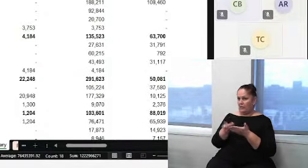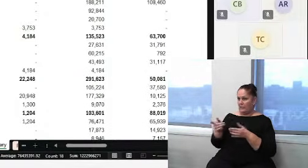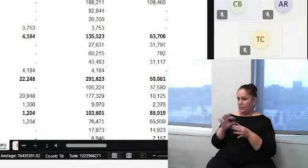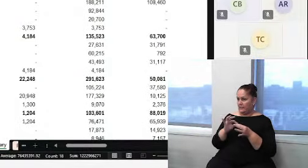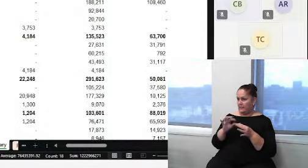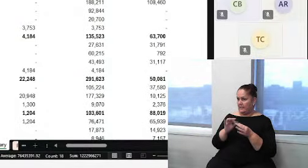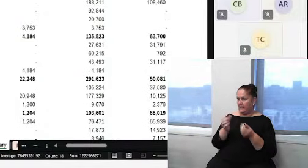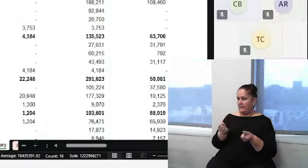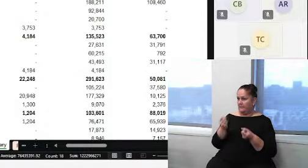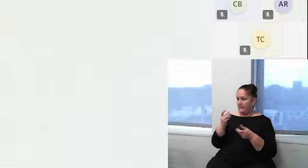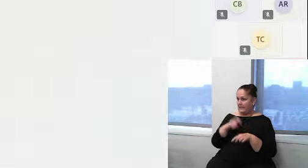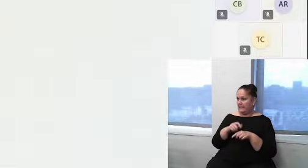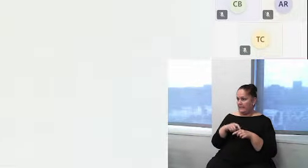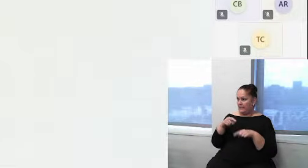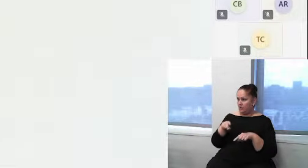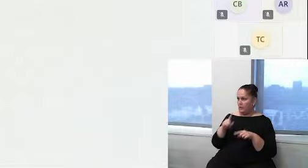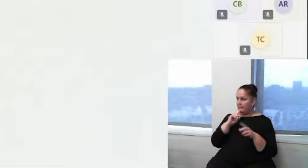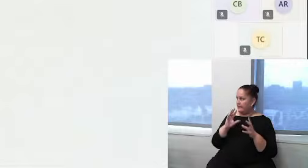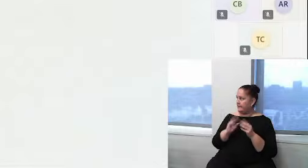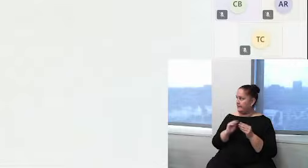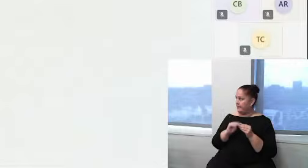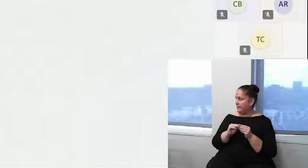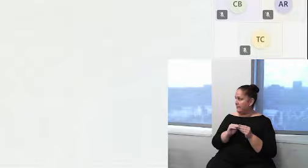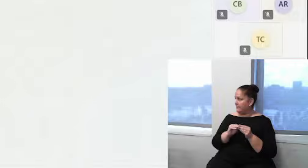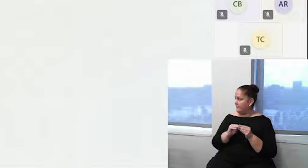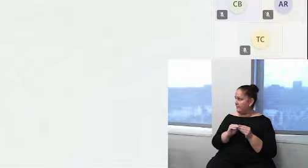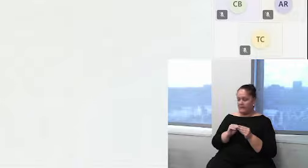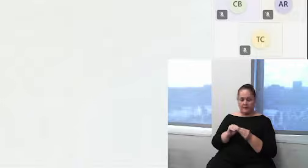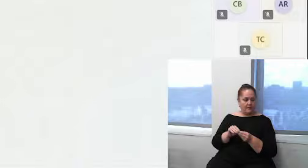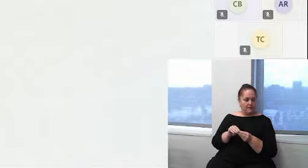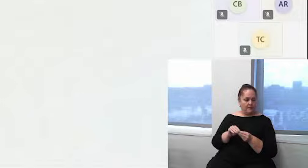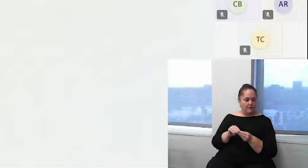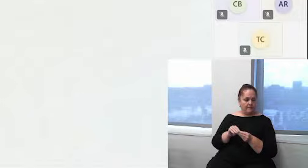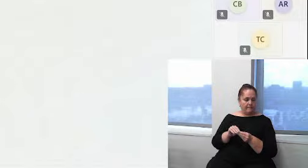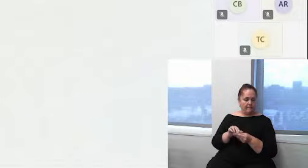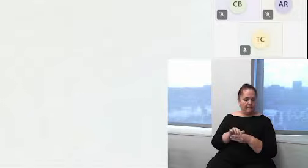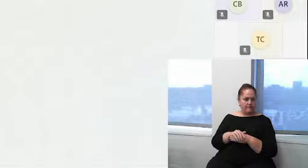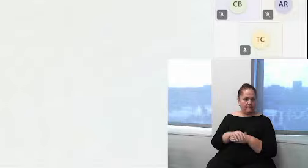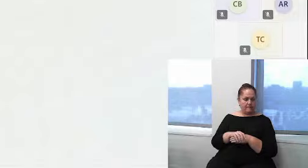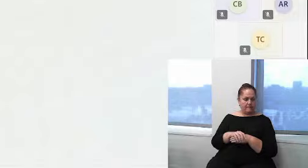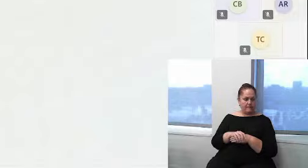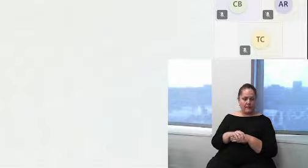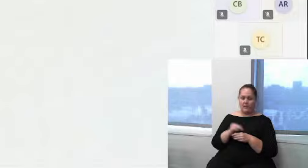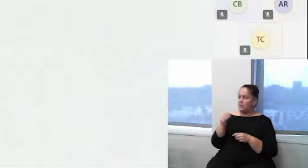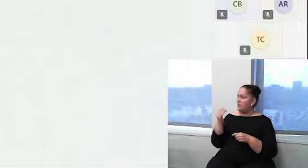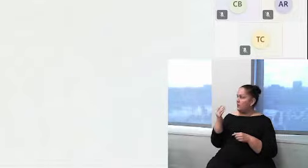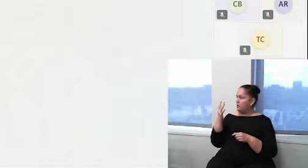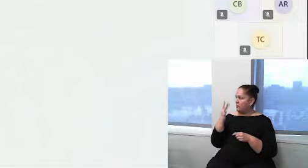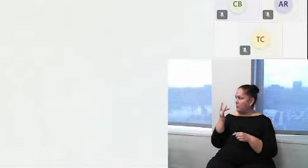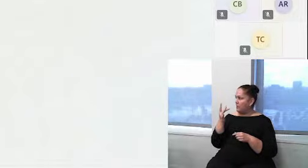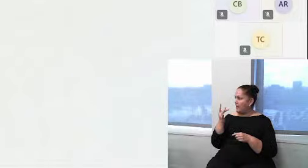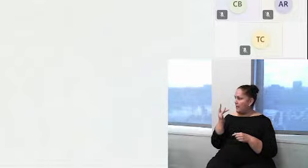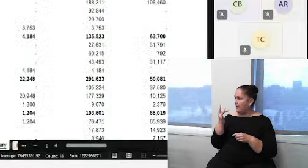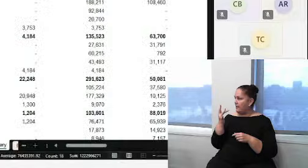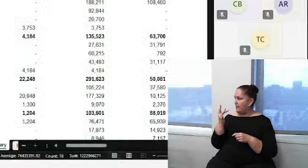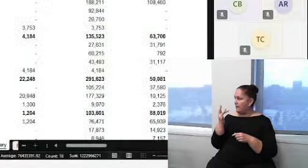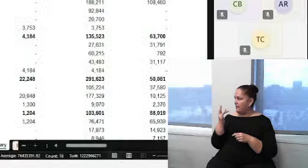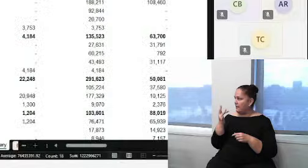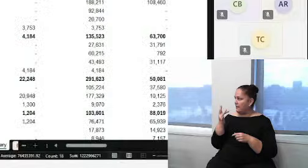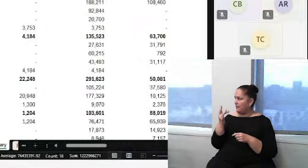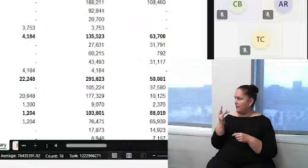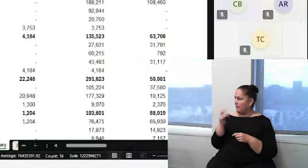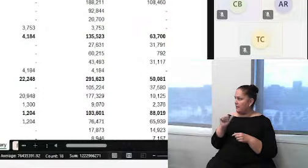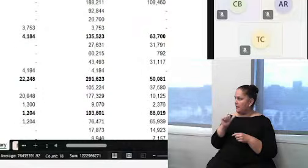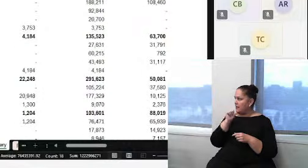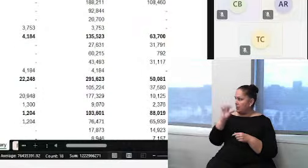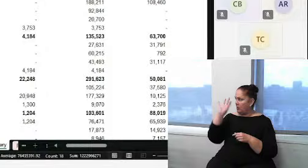and federal, as you've said many times throughout this hearing, take time. That is correct. So why